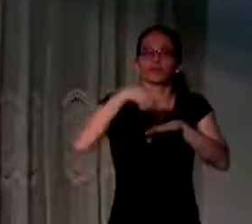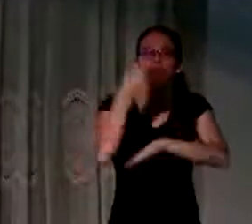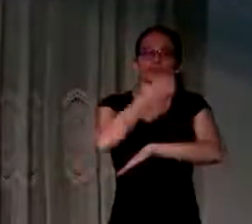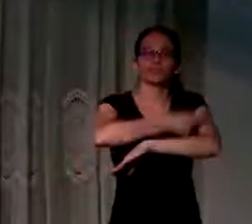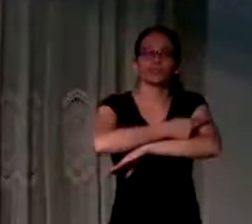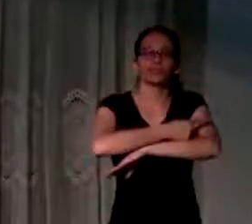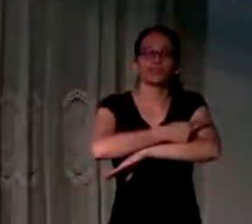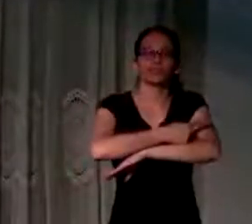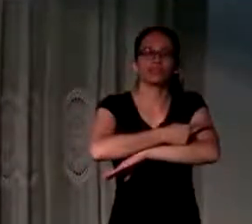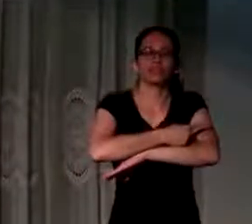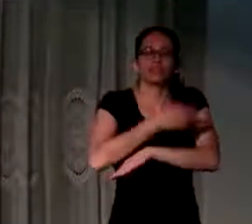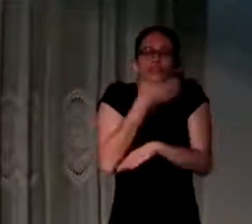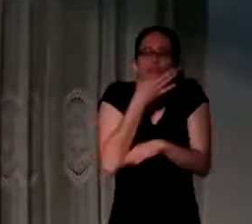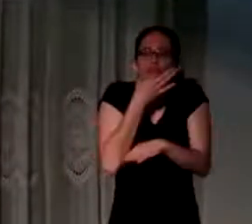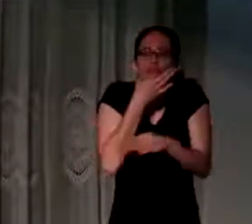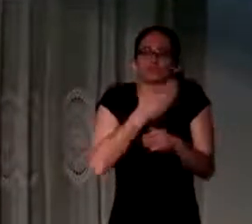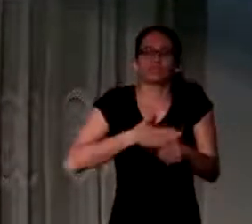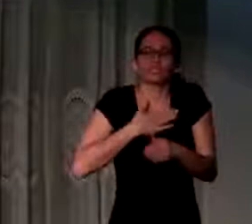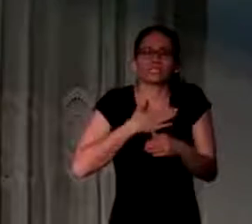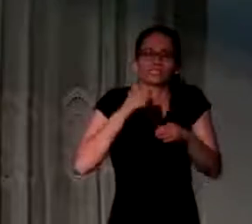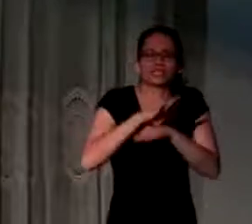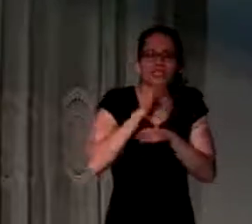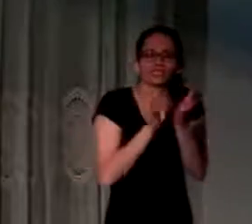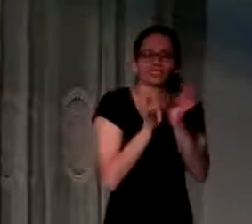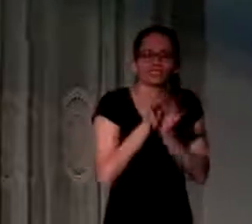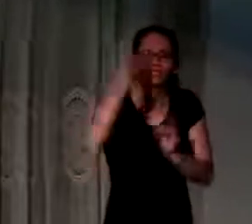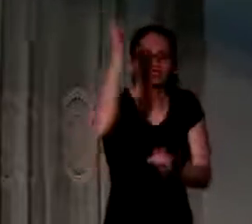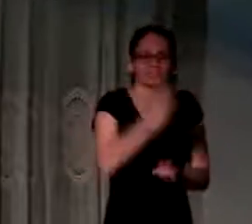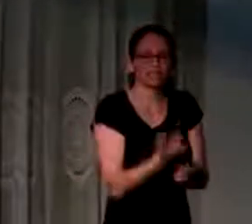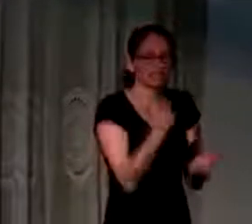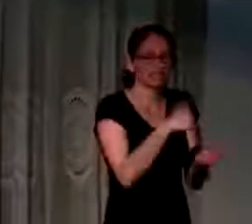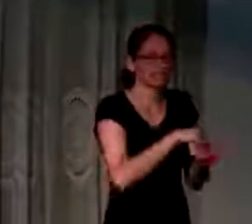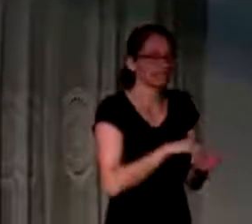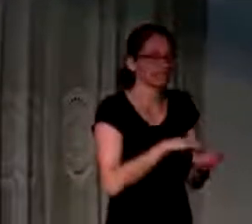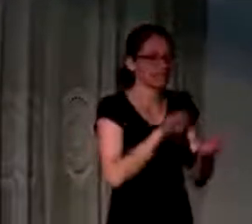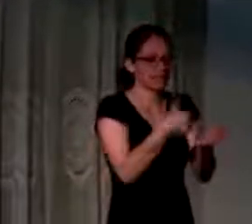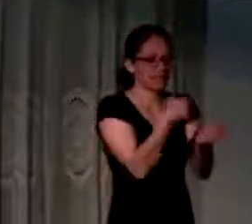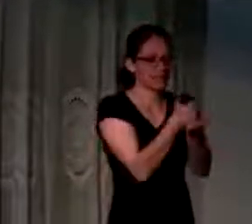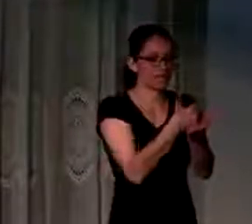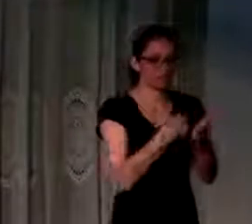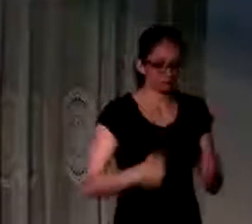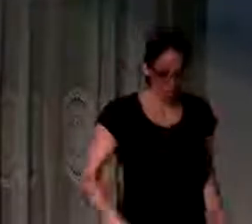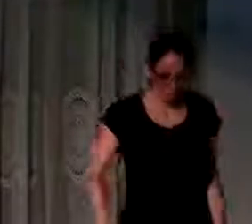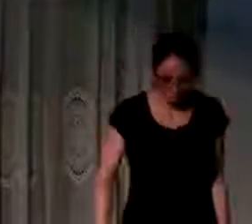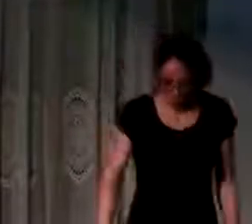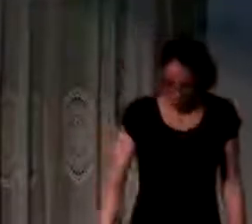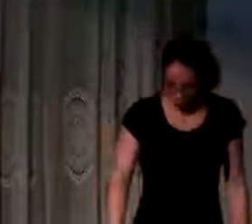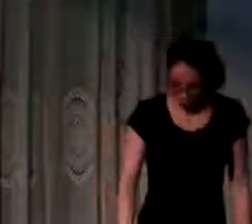Send your Son soon. Amen. God bless you all.